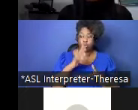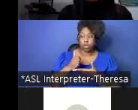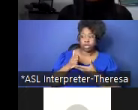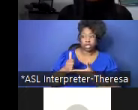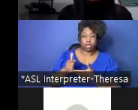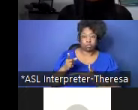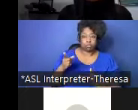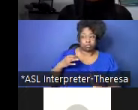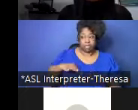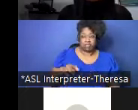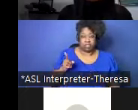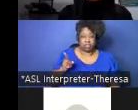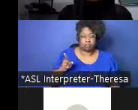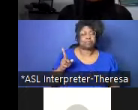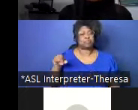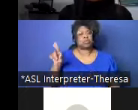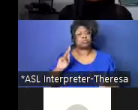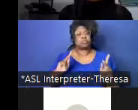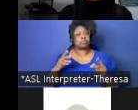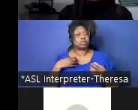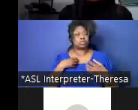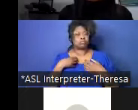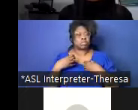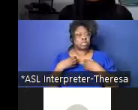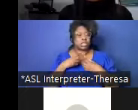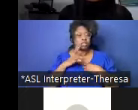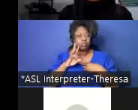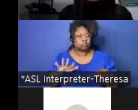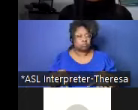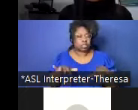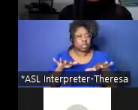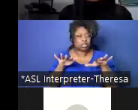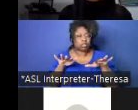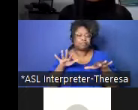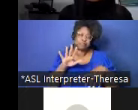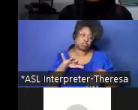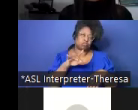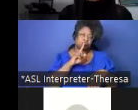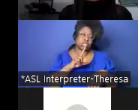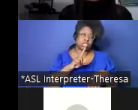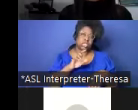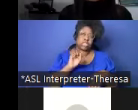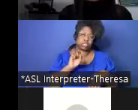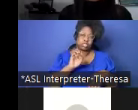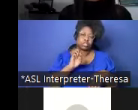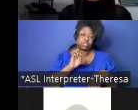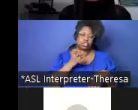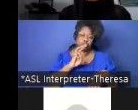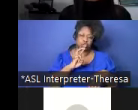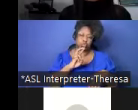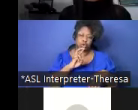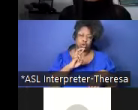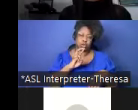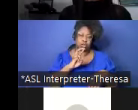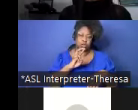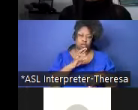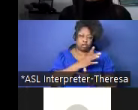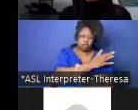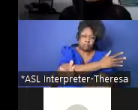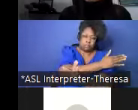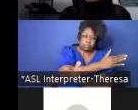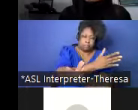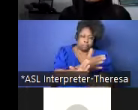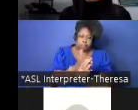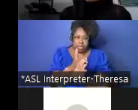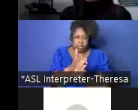complain about flooding, or actually it's a sewer backup, and they don't want any inconvenience